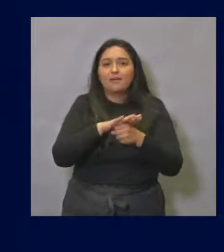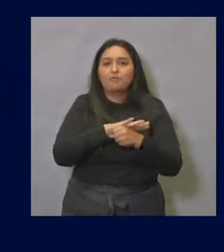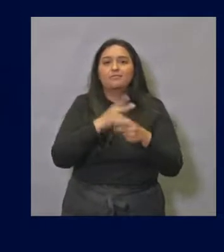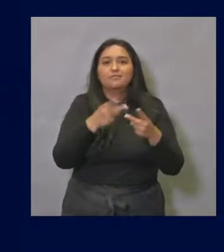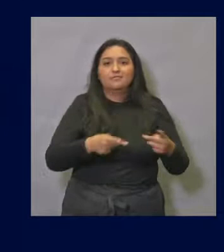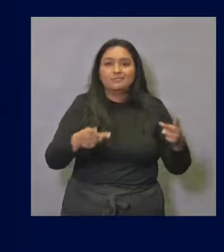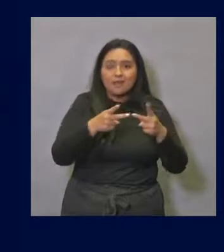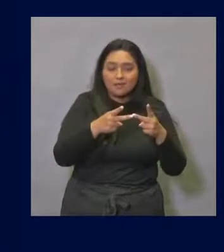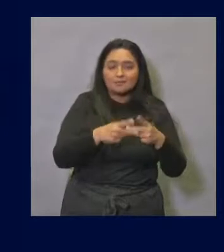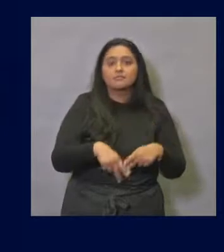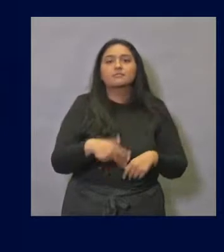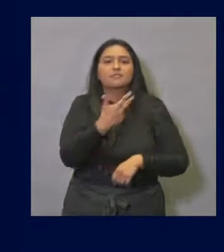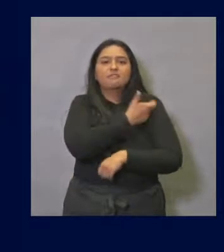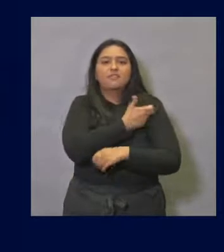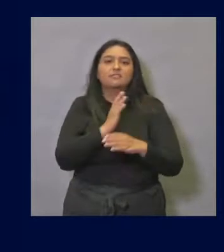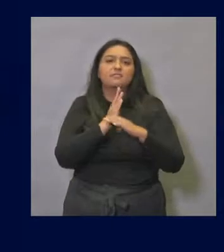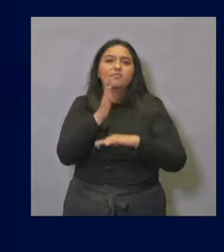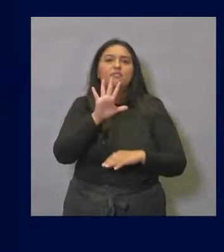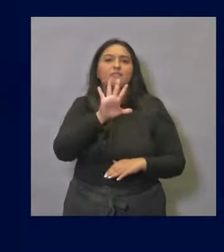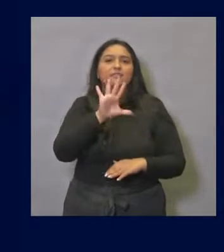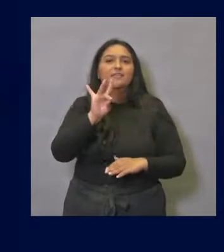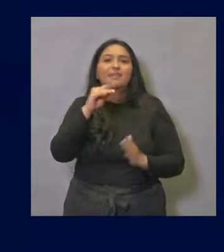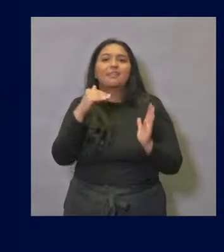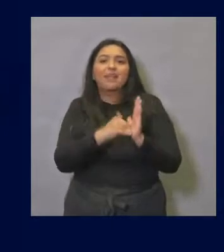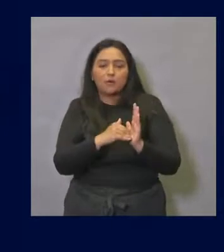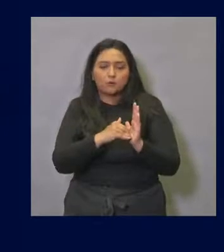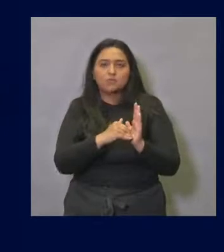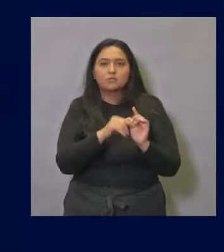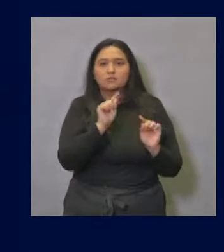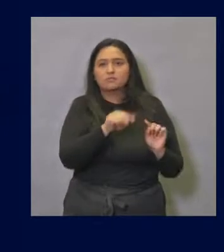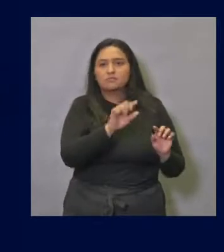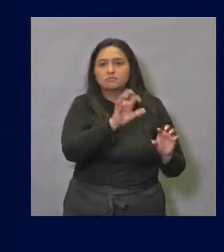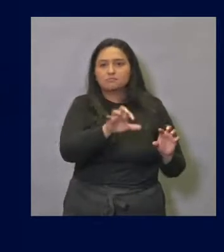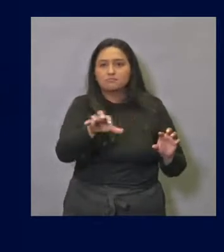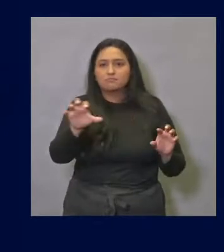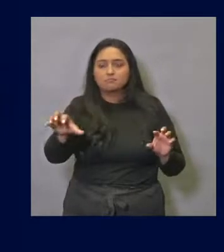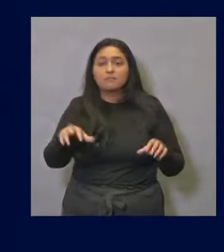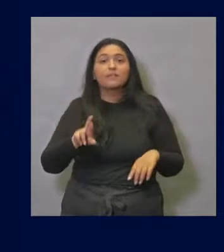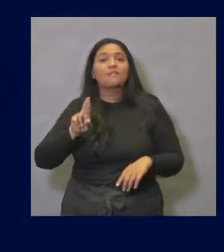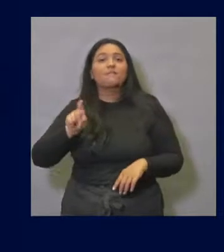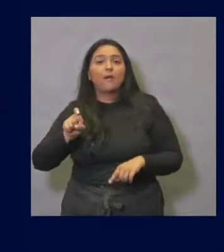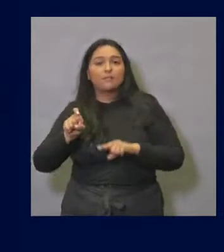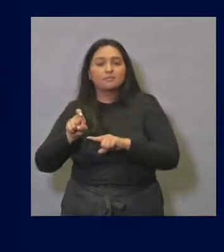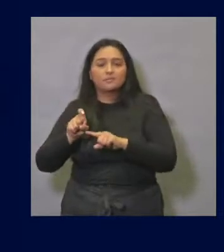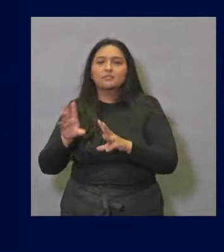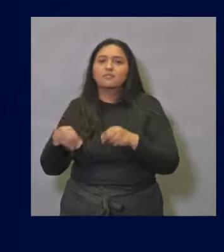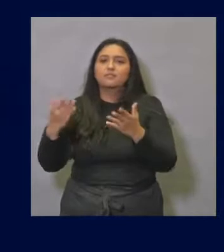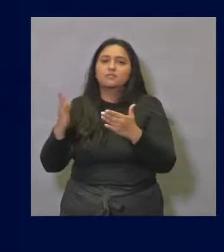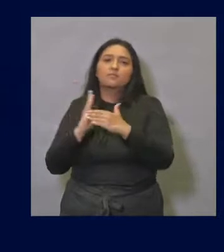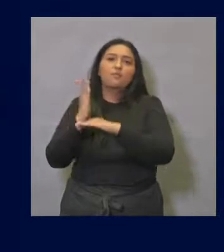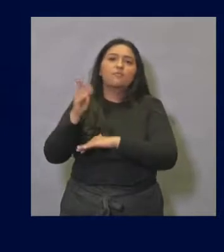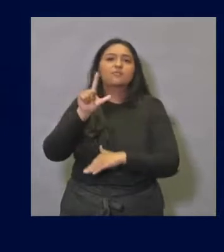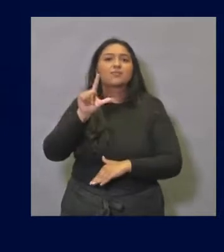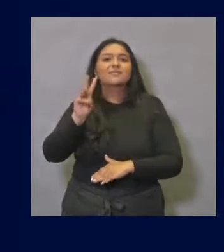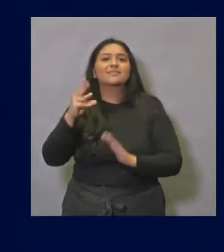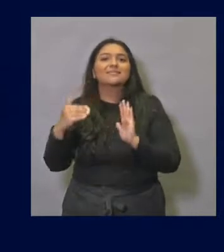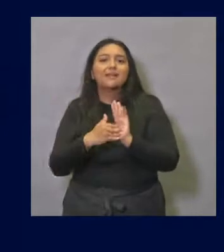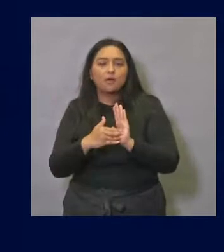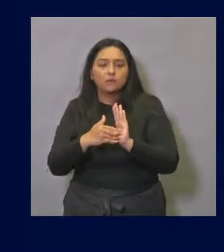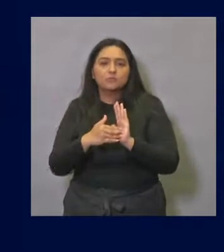vaccinating 58,000 people at their 6 sites, and pharmacies are administering more than 26,000